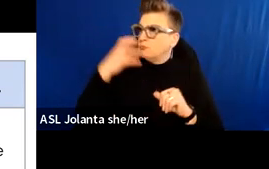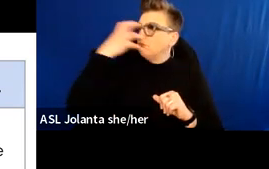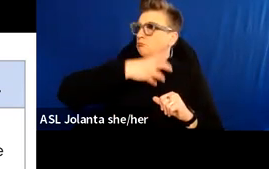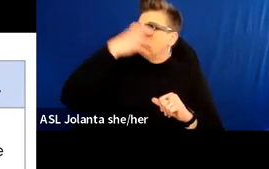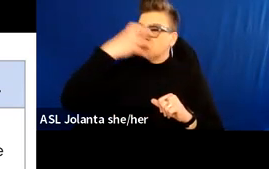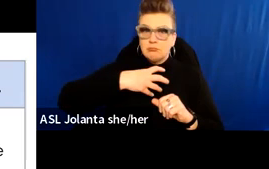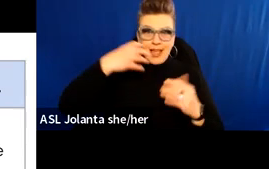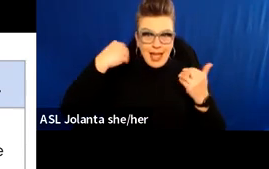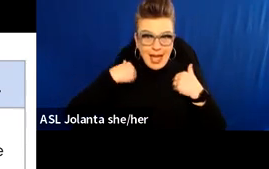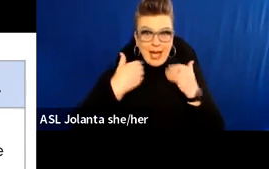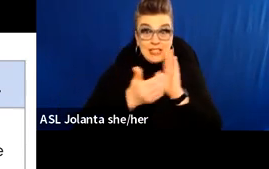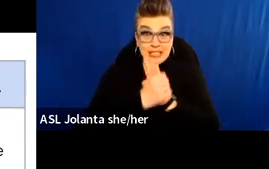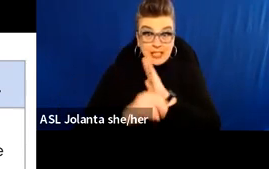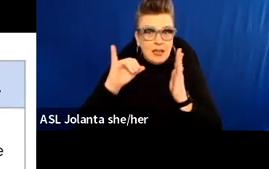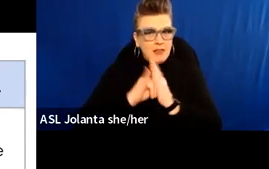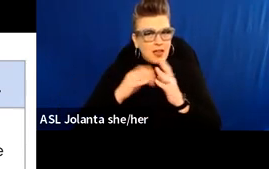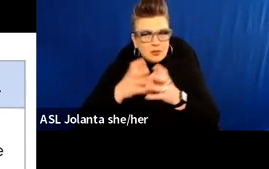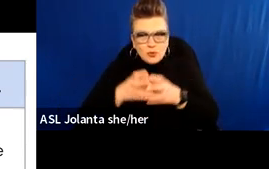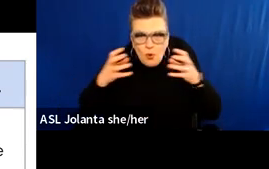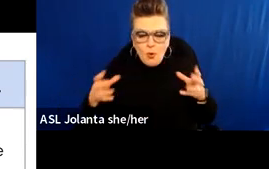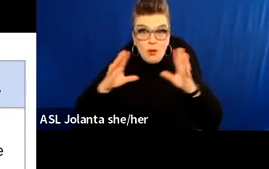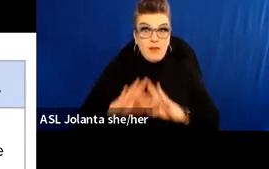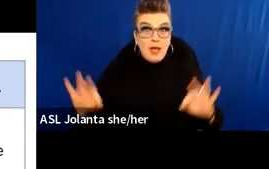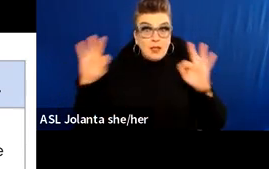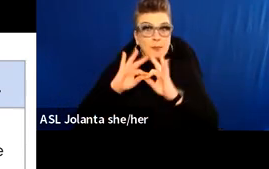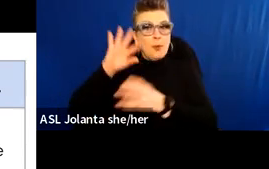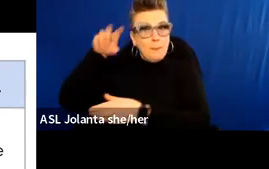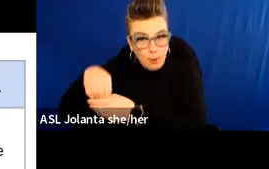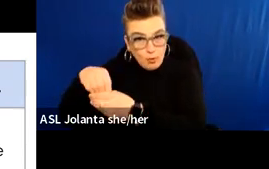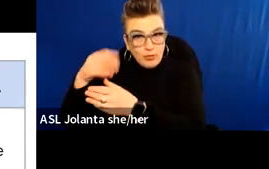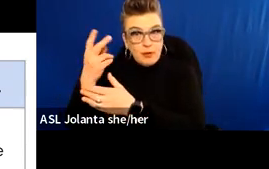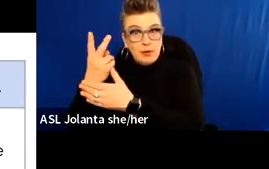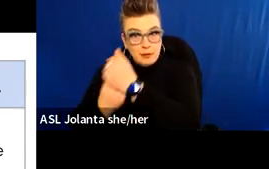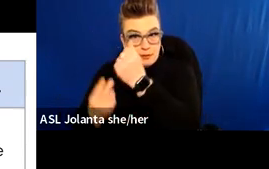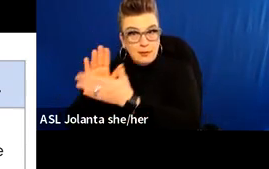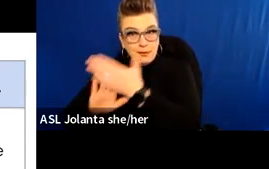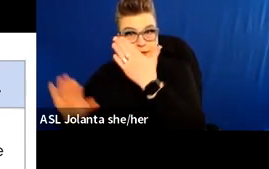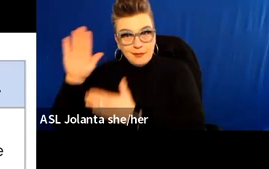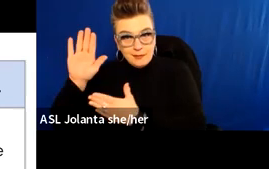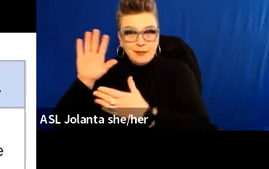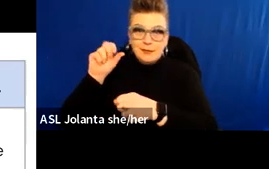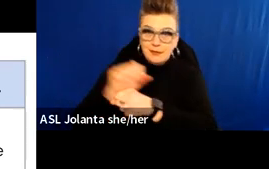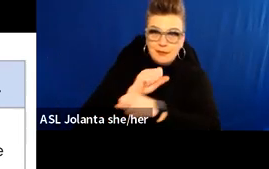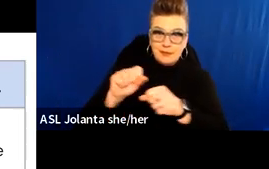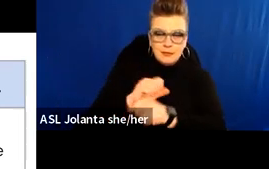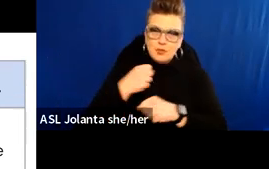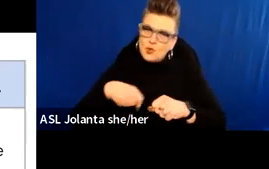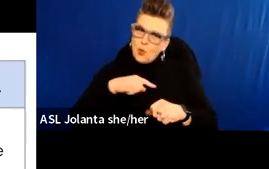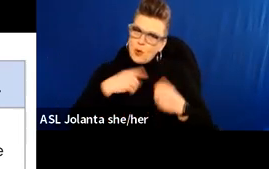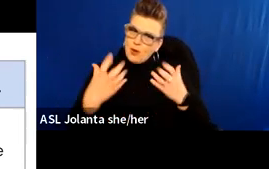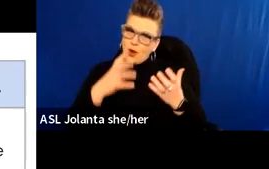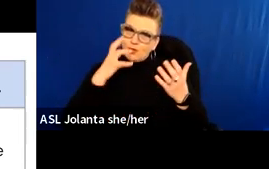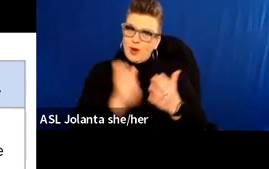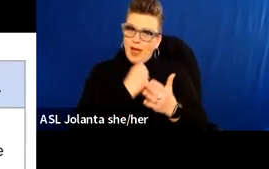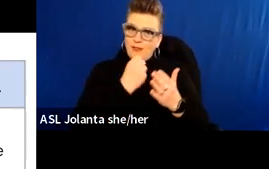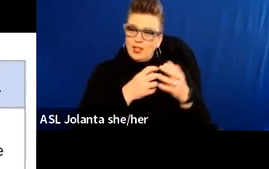college space as well as in the employment space and we want to make sure that we leverage the strength and assets that